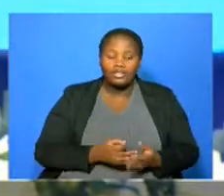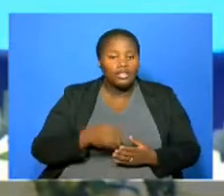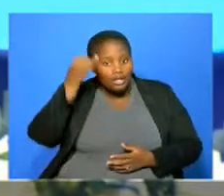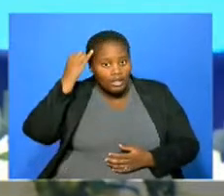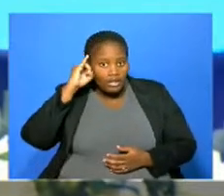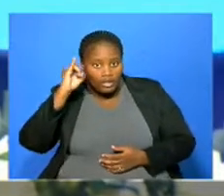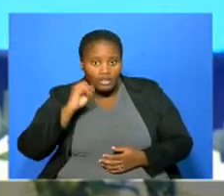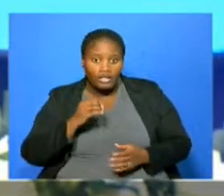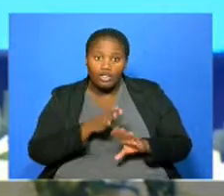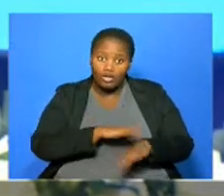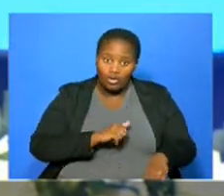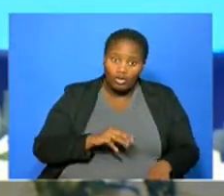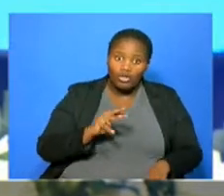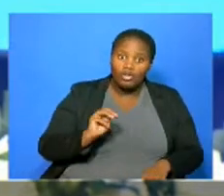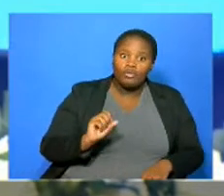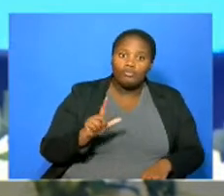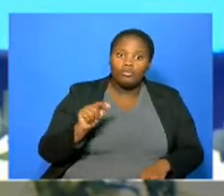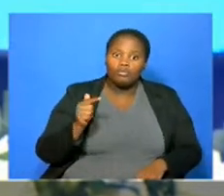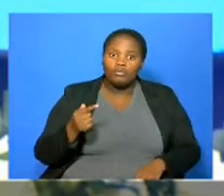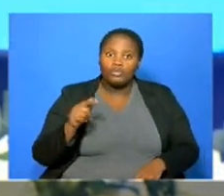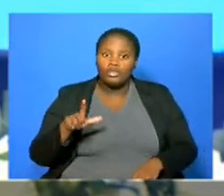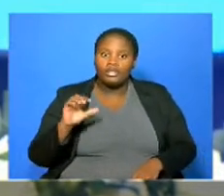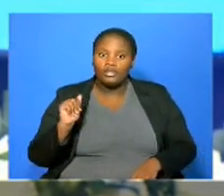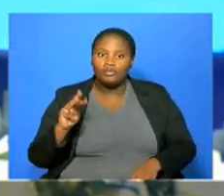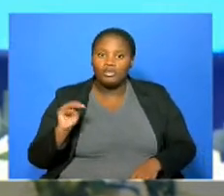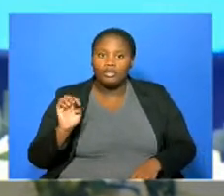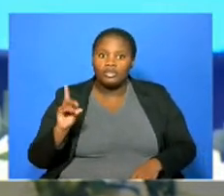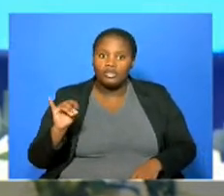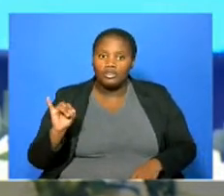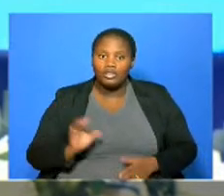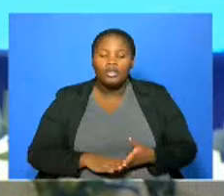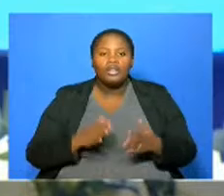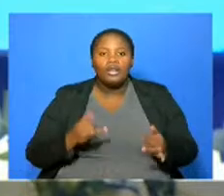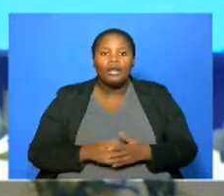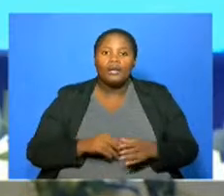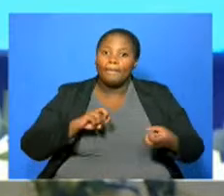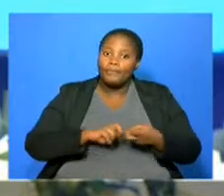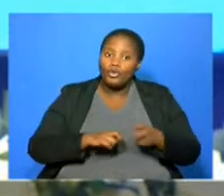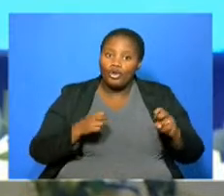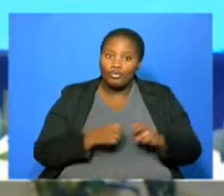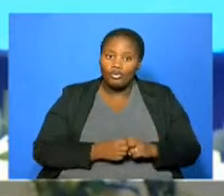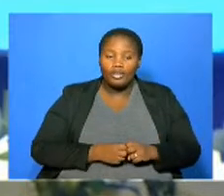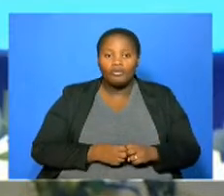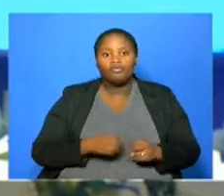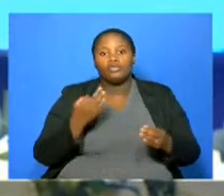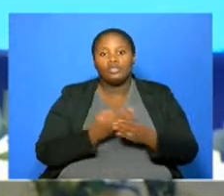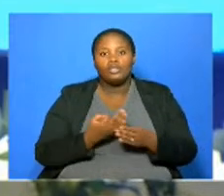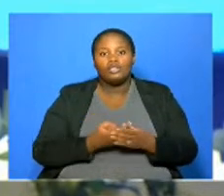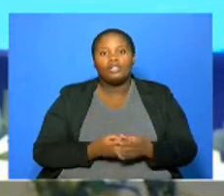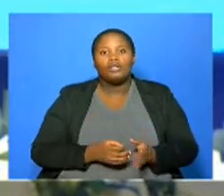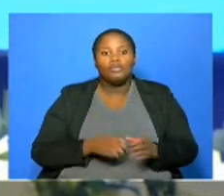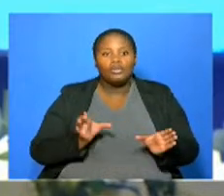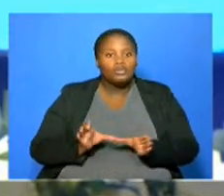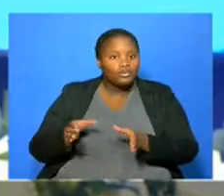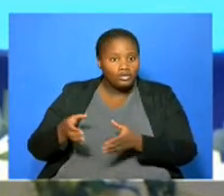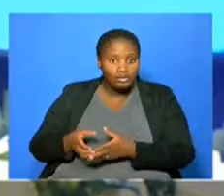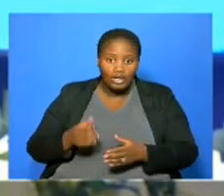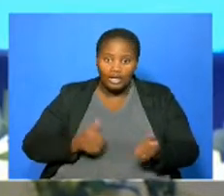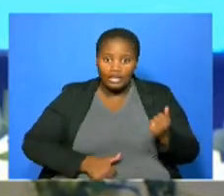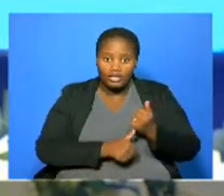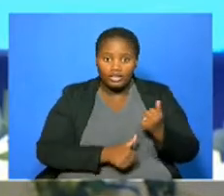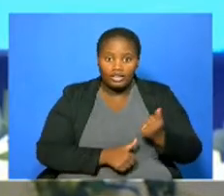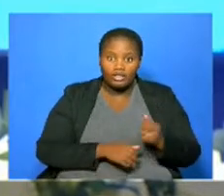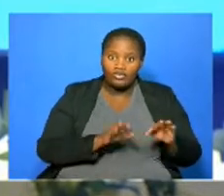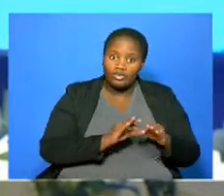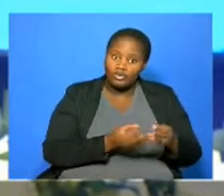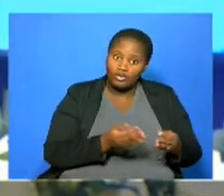called Motlamedi Disaster Emergency Fund to assist the bereaved families in future,